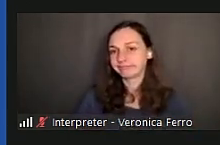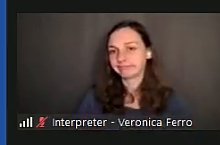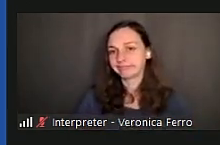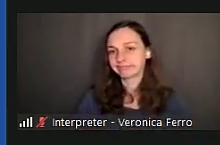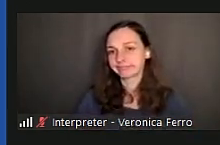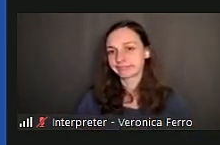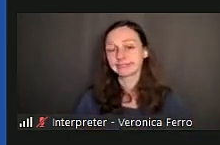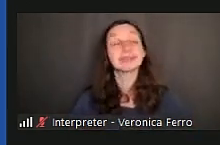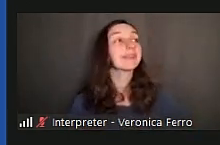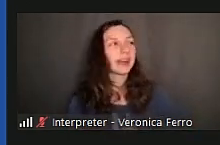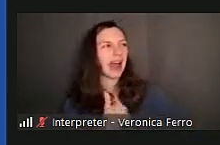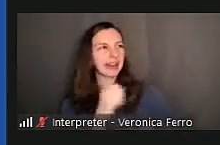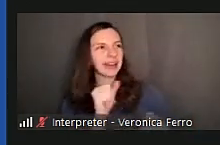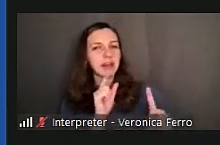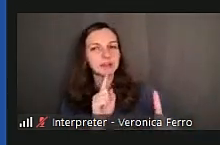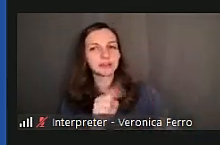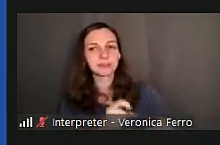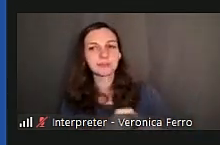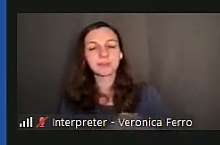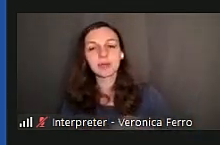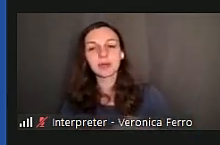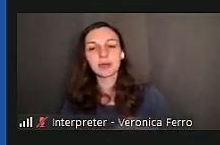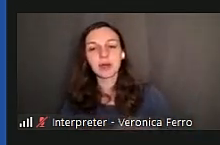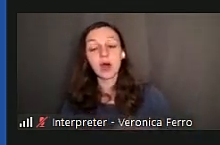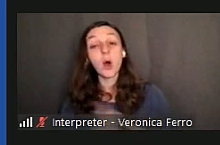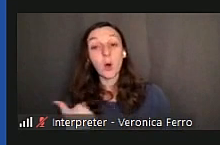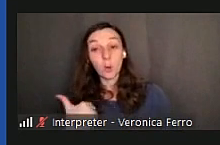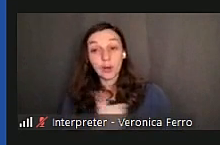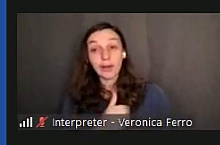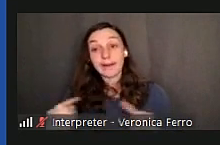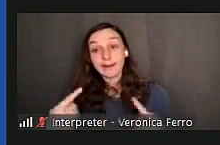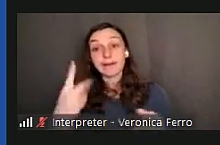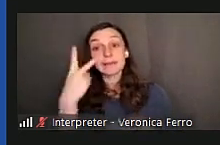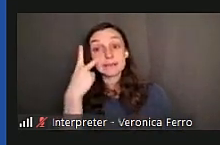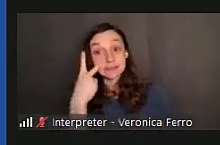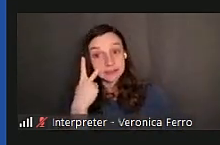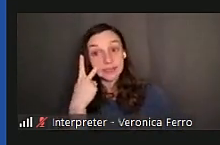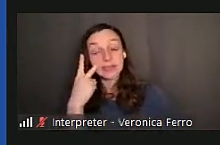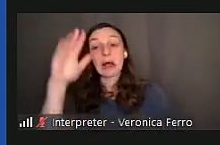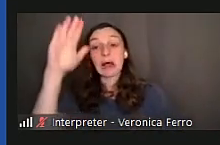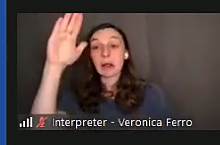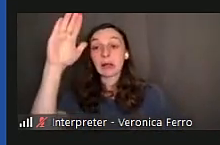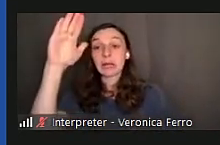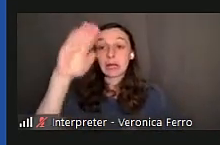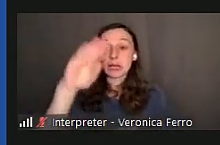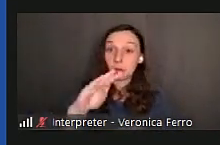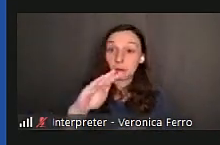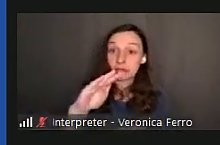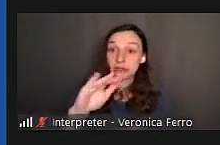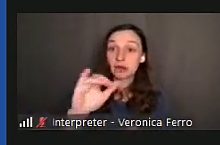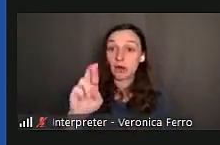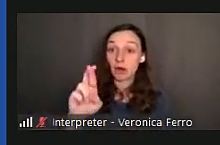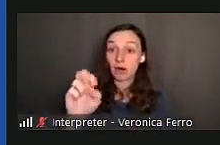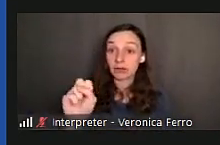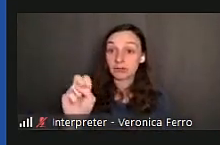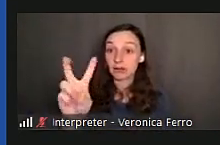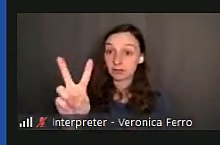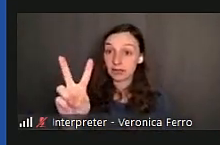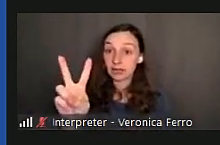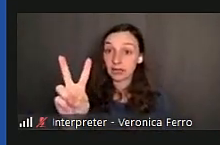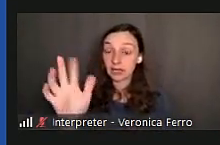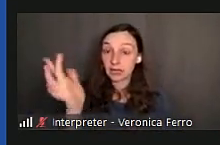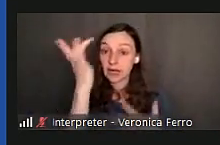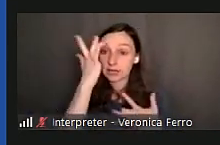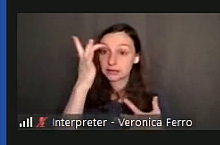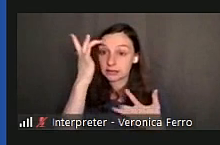Sure, I can take that question. So we actually have seen a slight decrease in RSV cases. That's certainly good news for us. We were